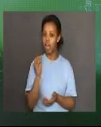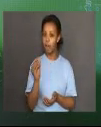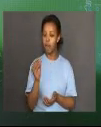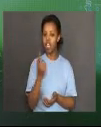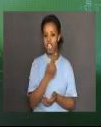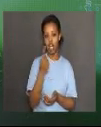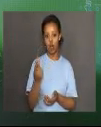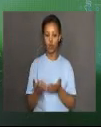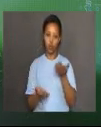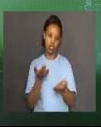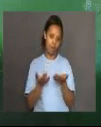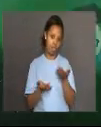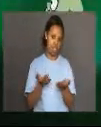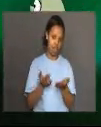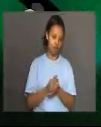them appropriately.